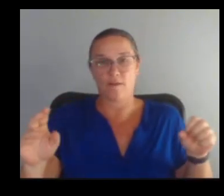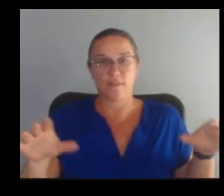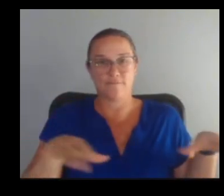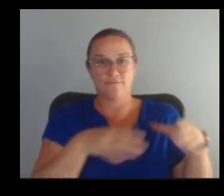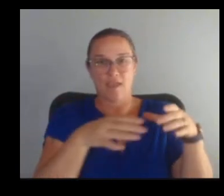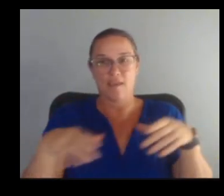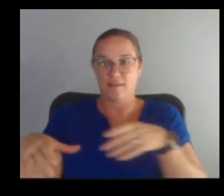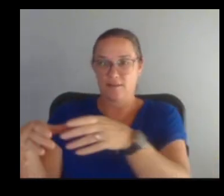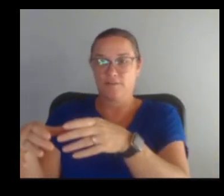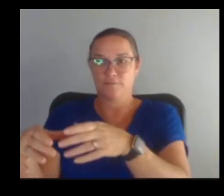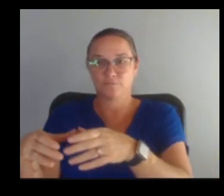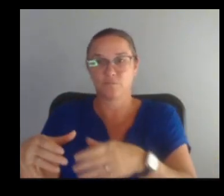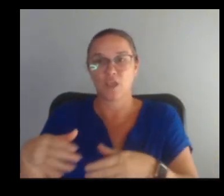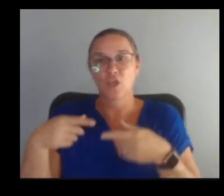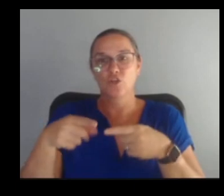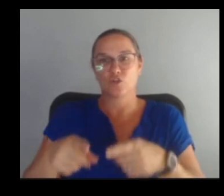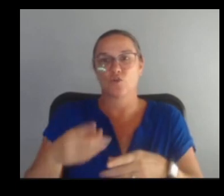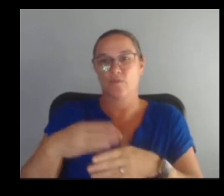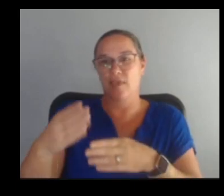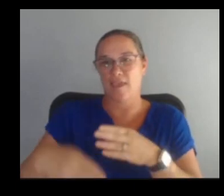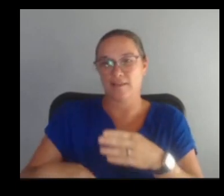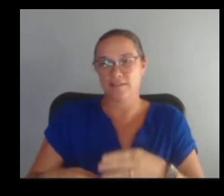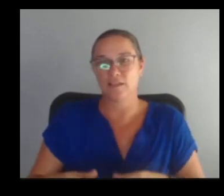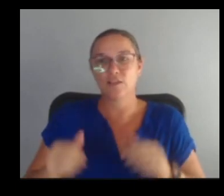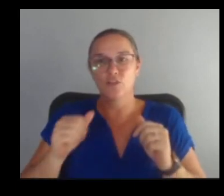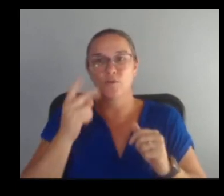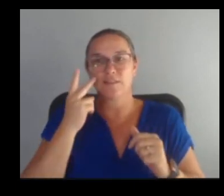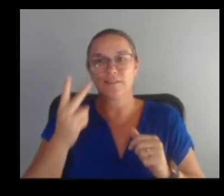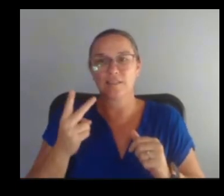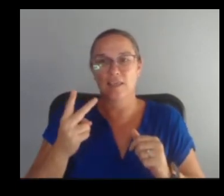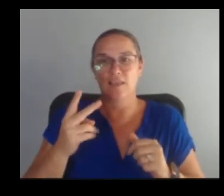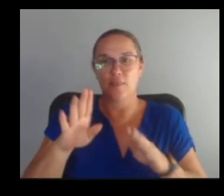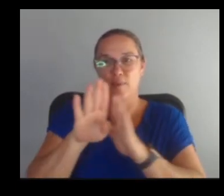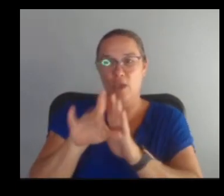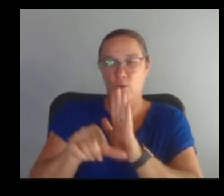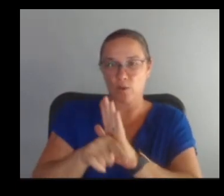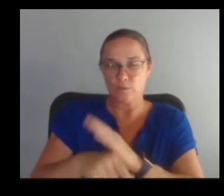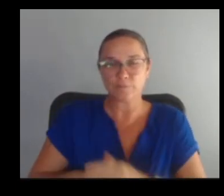stages of episode 31. Here you see it in the background once again.